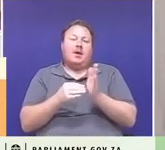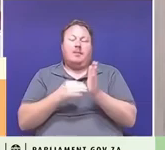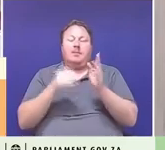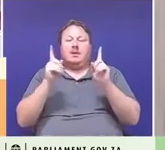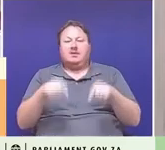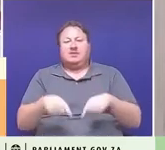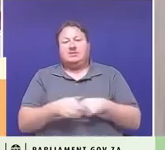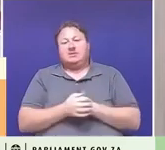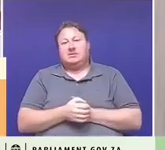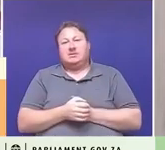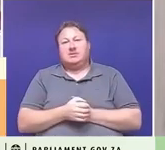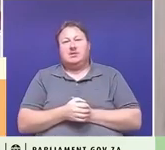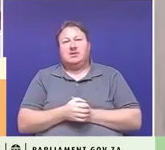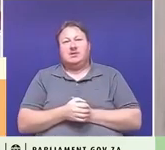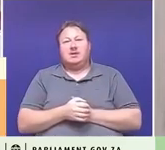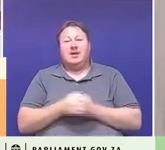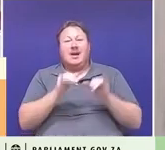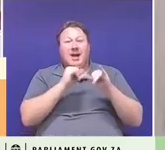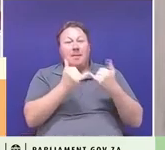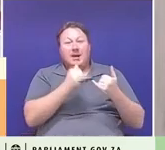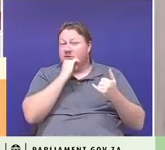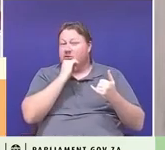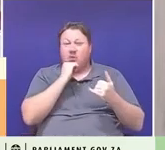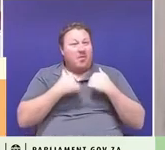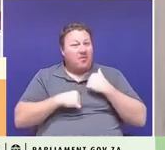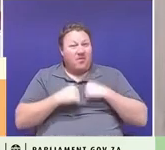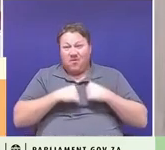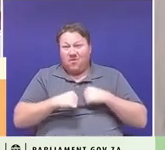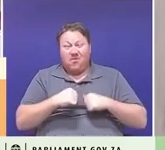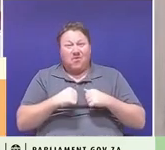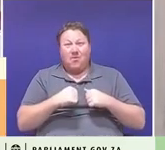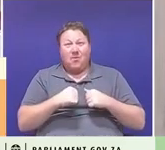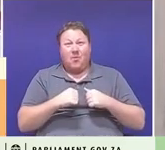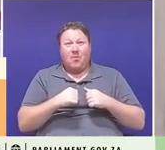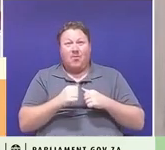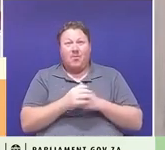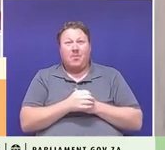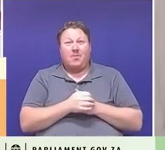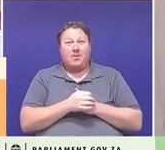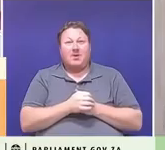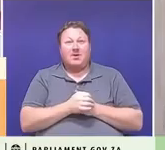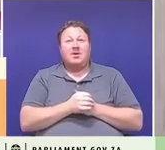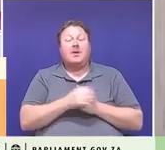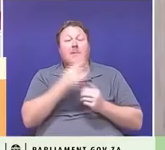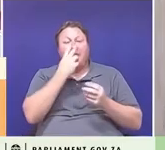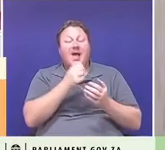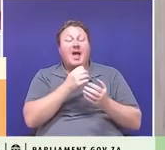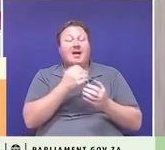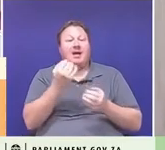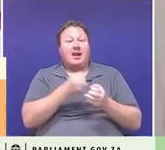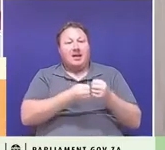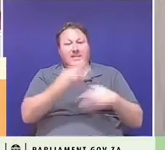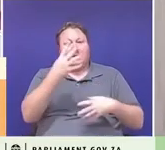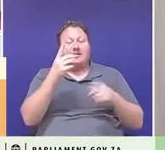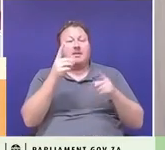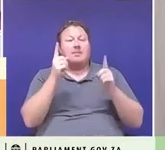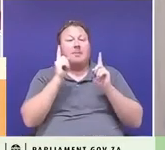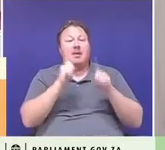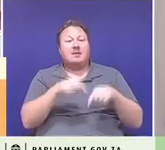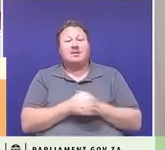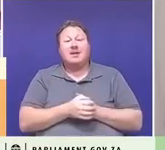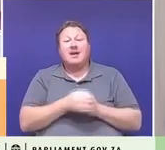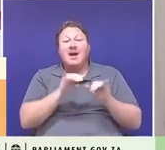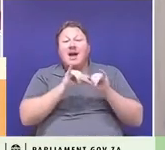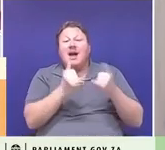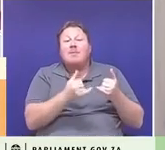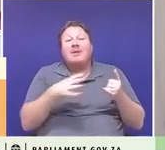Non-performing contractors must be blacklisted. And I don't mean companies. I mean individuals directly